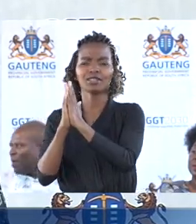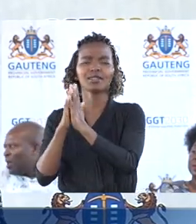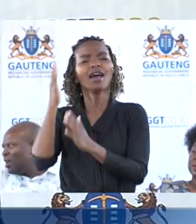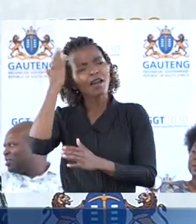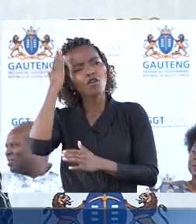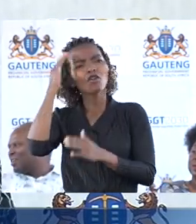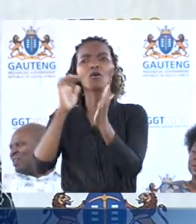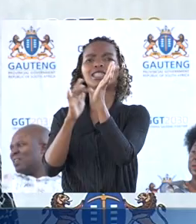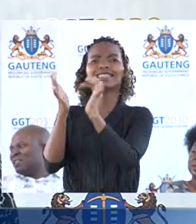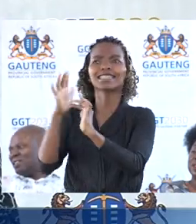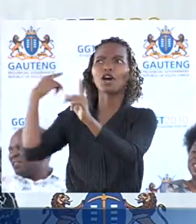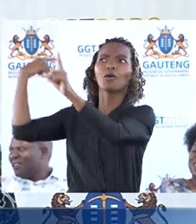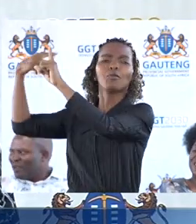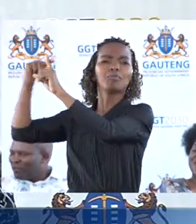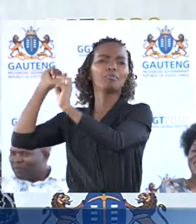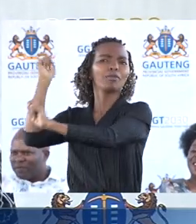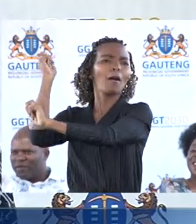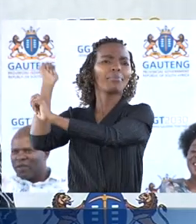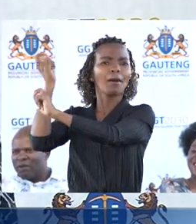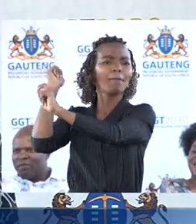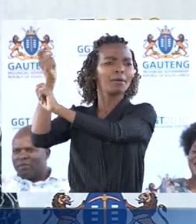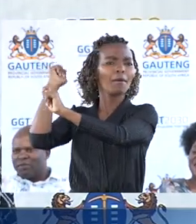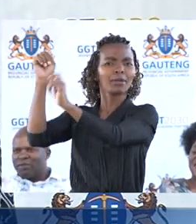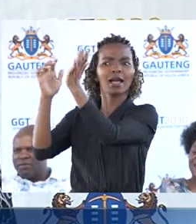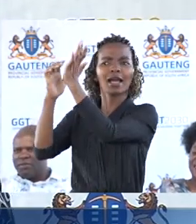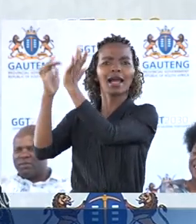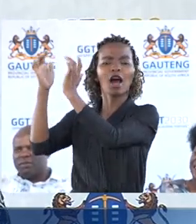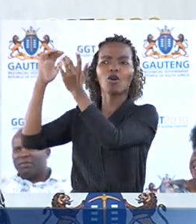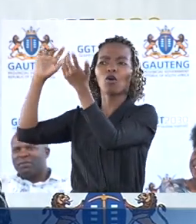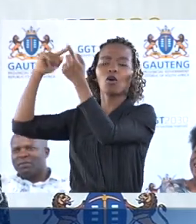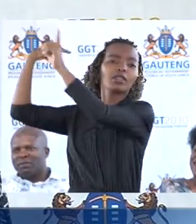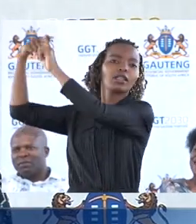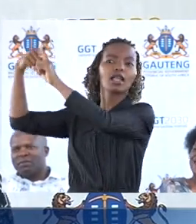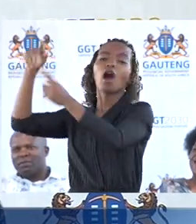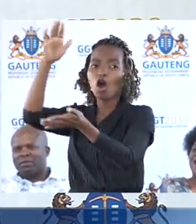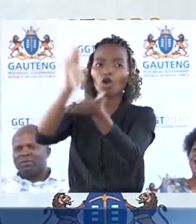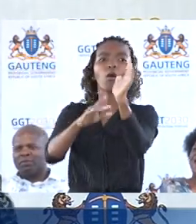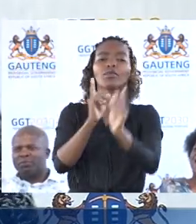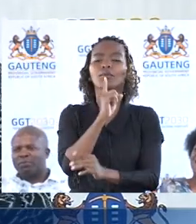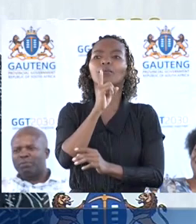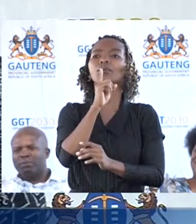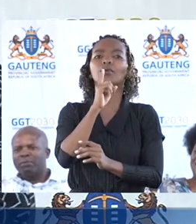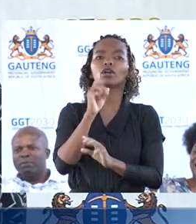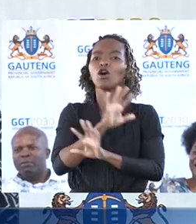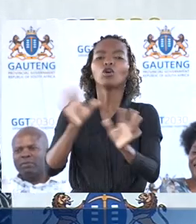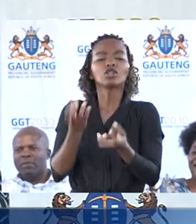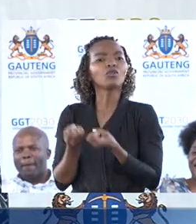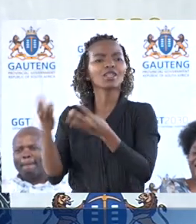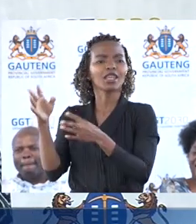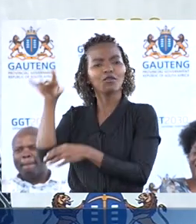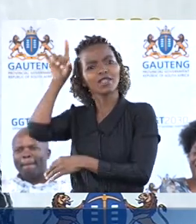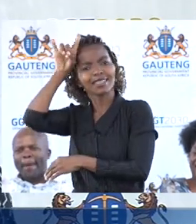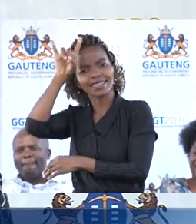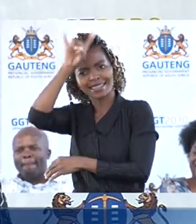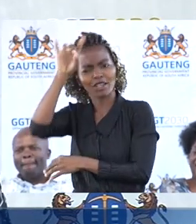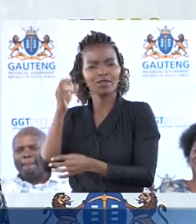Jesu bambetelen halife tsa o rapela re Jesu bambetelen tsamang le dikerese tsa lena le ska fa bana ba rena matimone a le